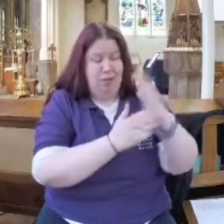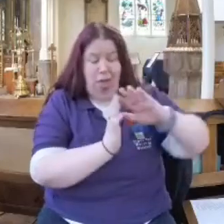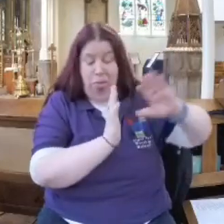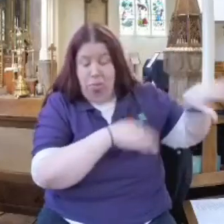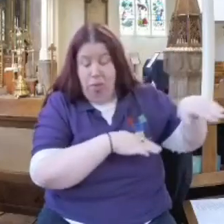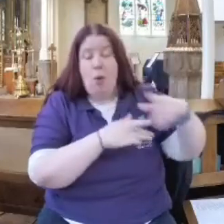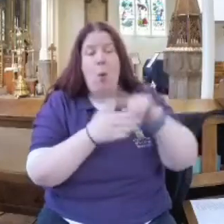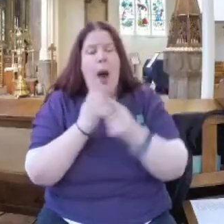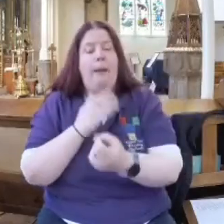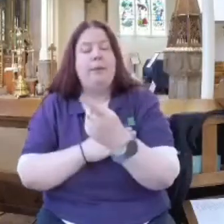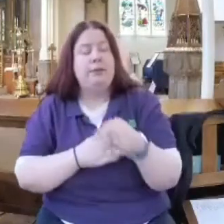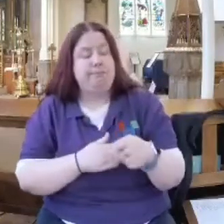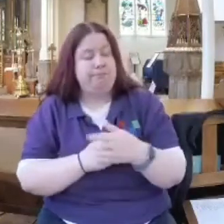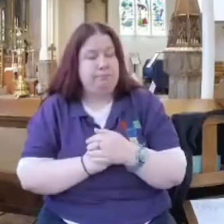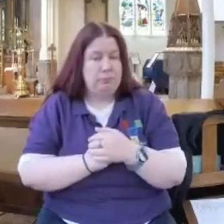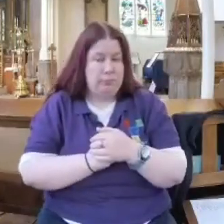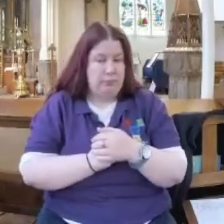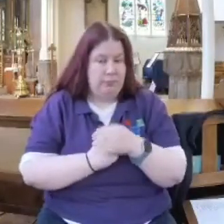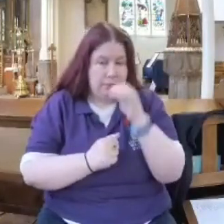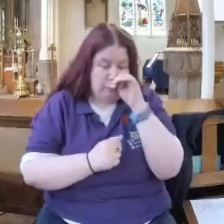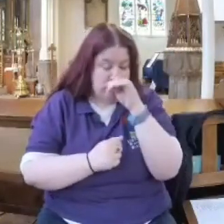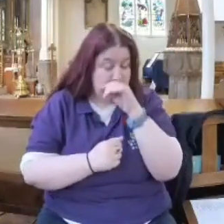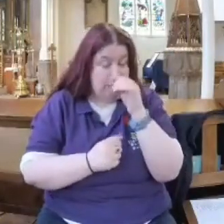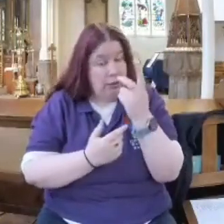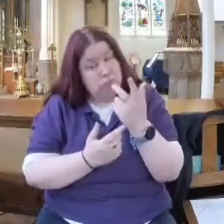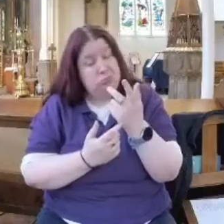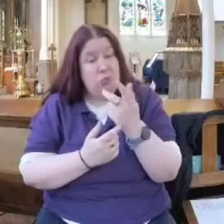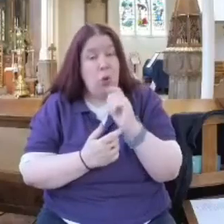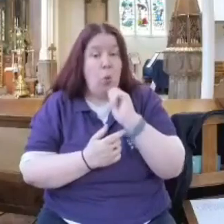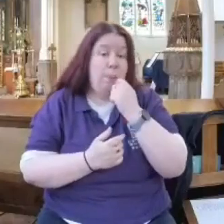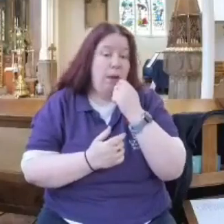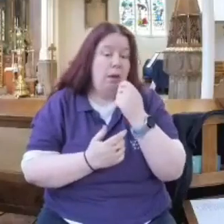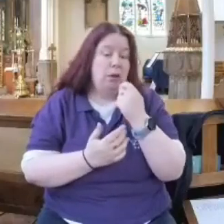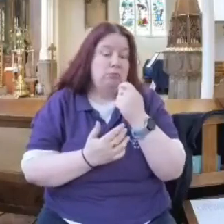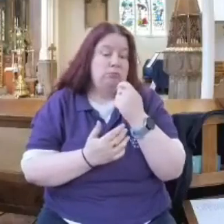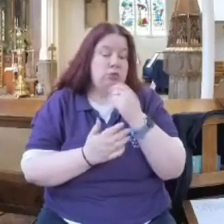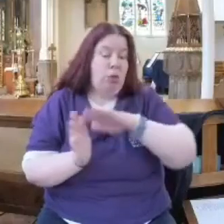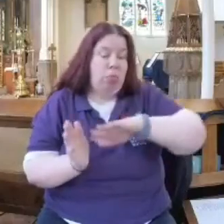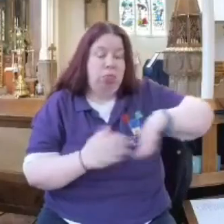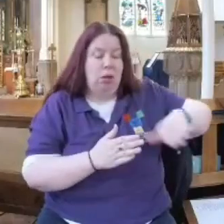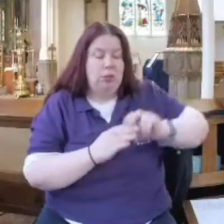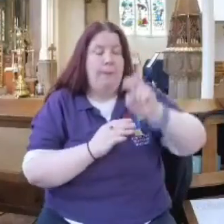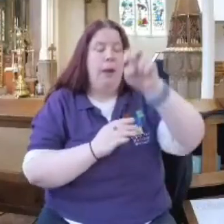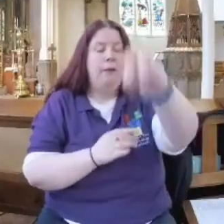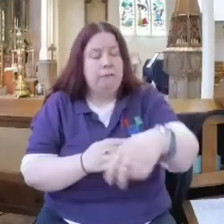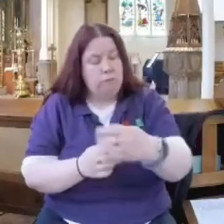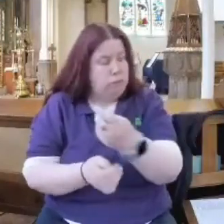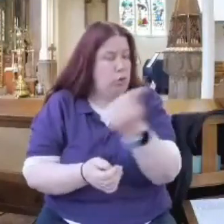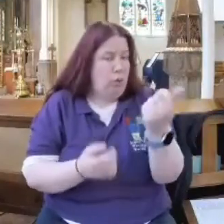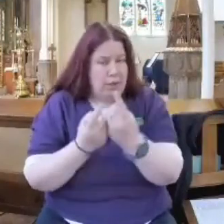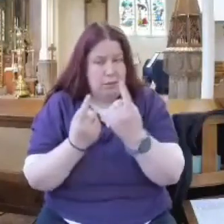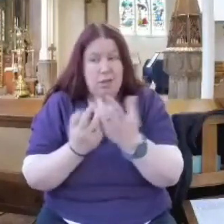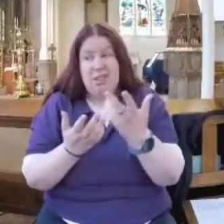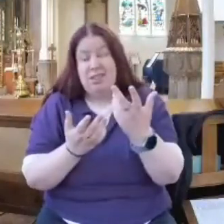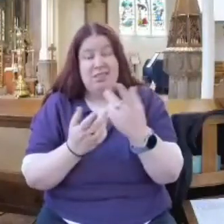I'm going to skim through a lot of ideas which deserve more detailed analysis, frankly. But it's the summer holidays, and